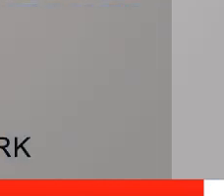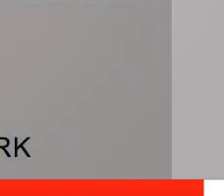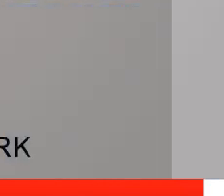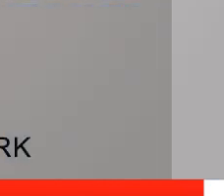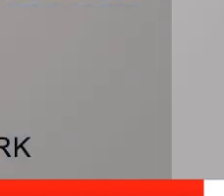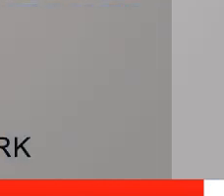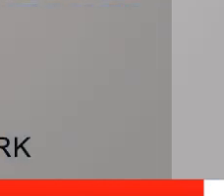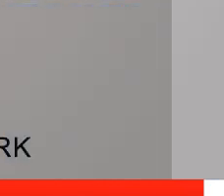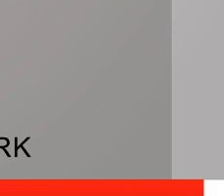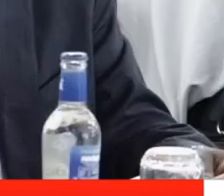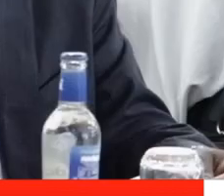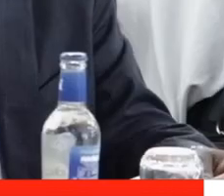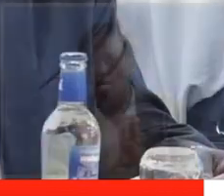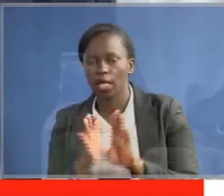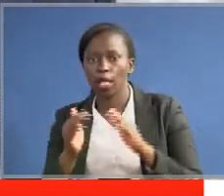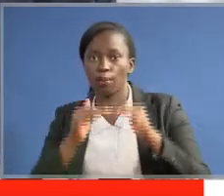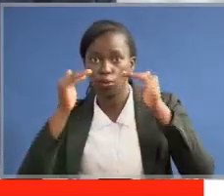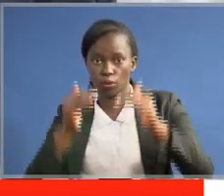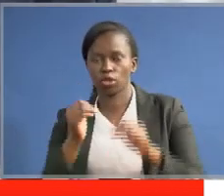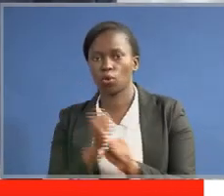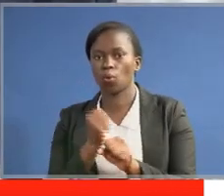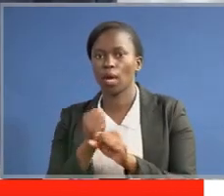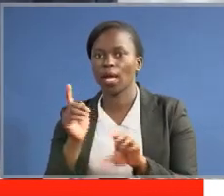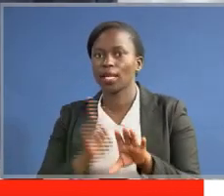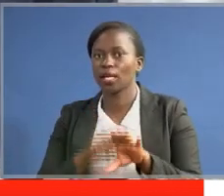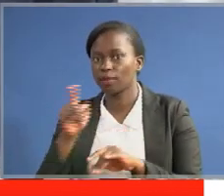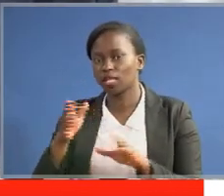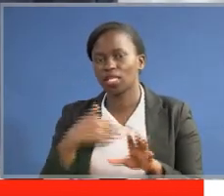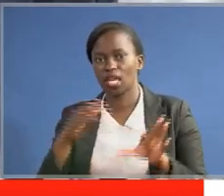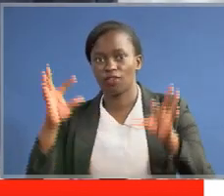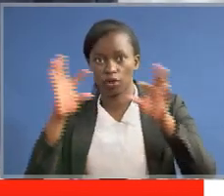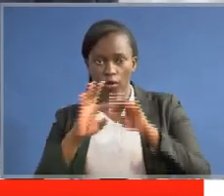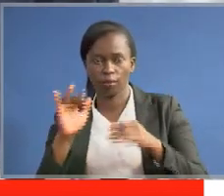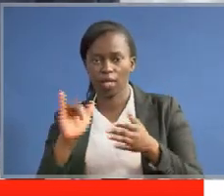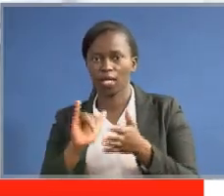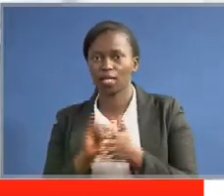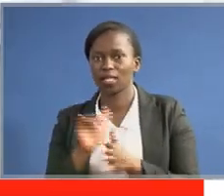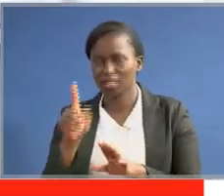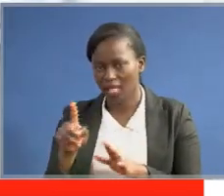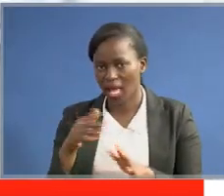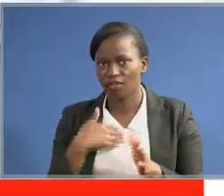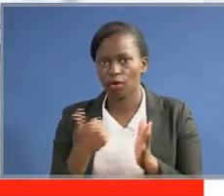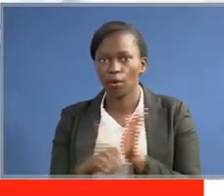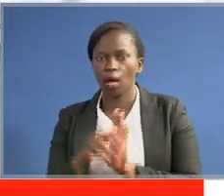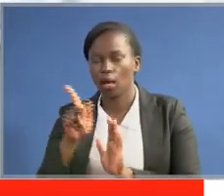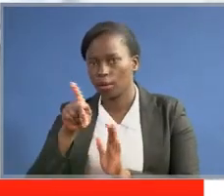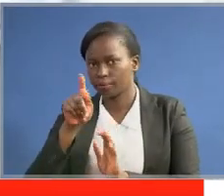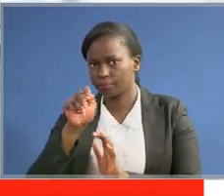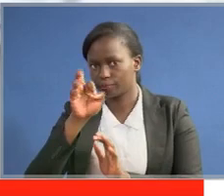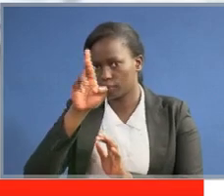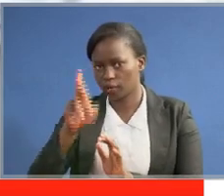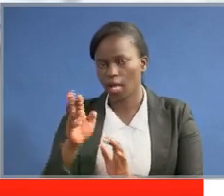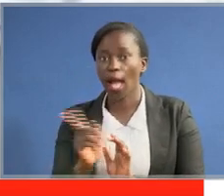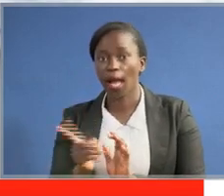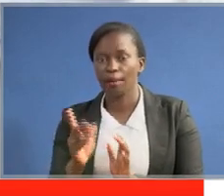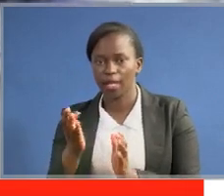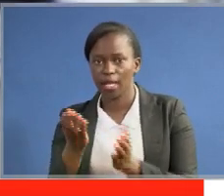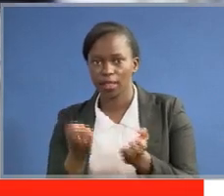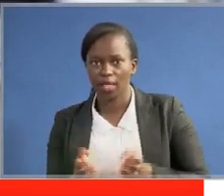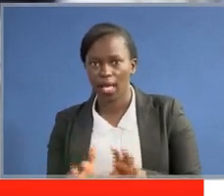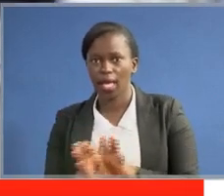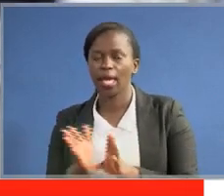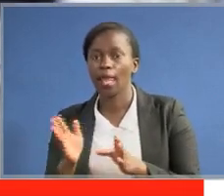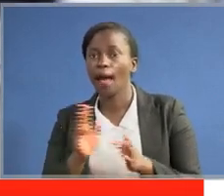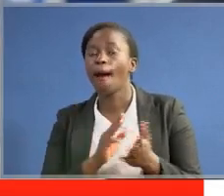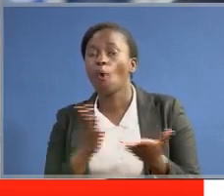in promoting their work. While unveiling the corporation's 5-year trading strategy, Peter Munya, Cabinet Secretary, Ministry